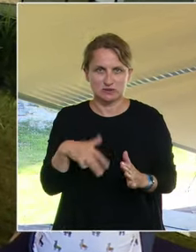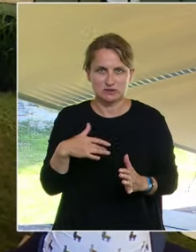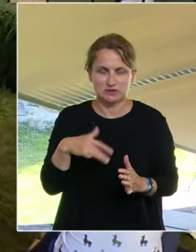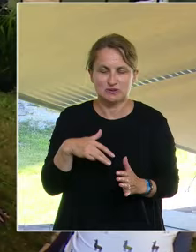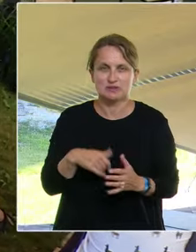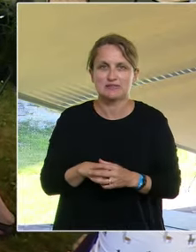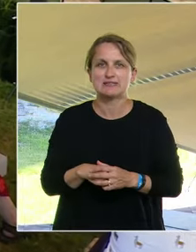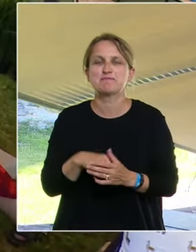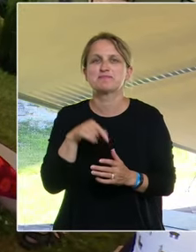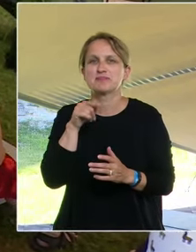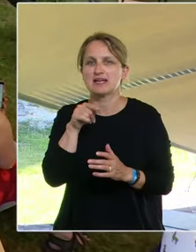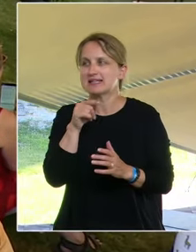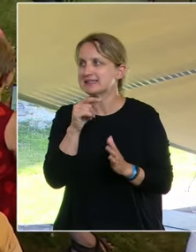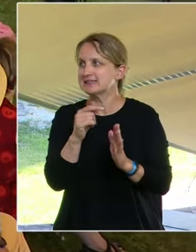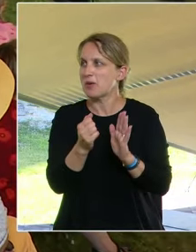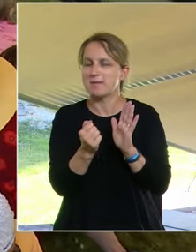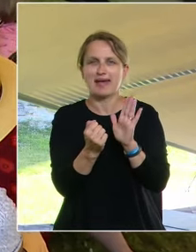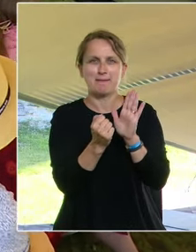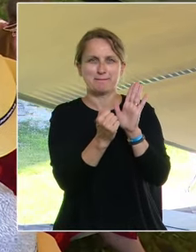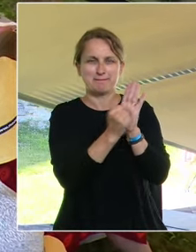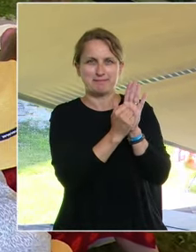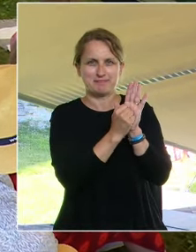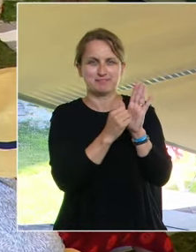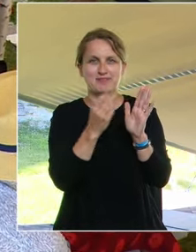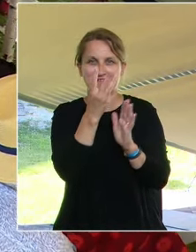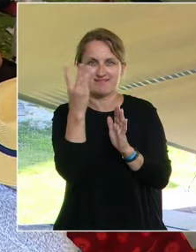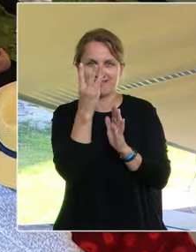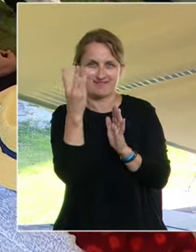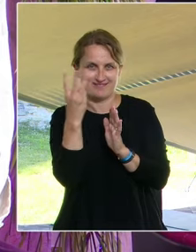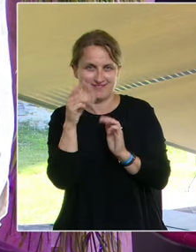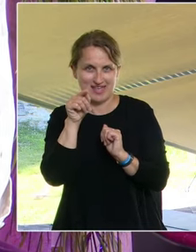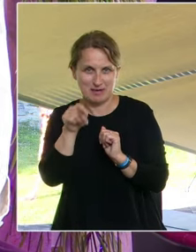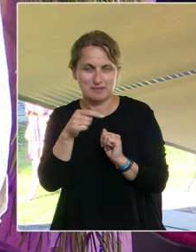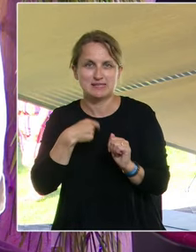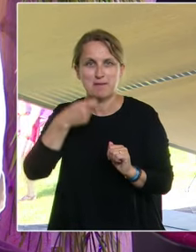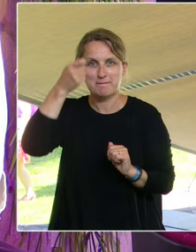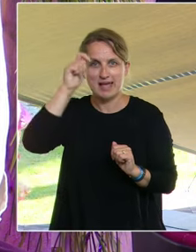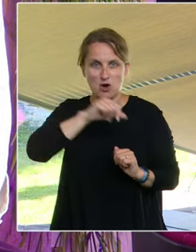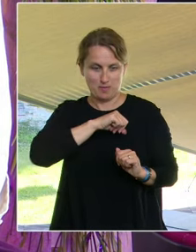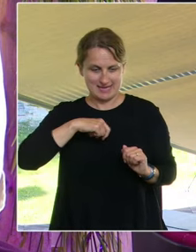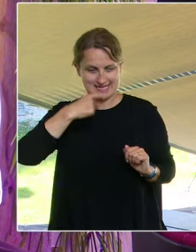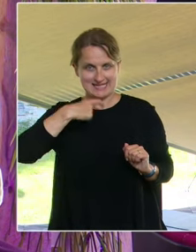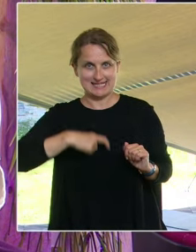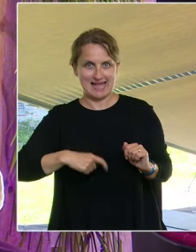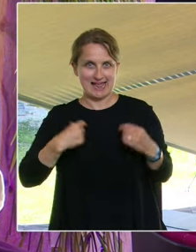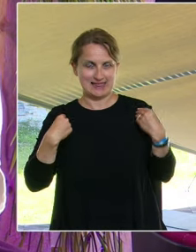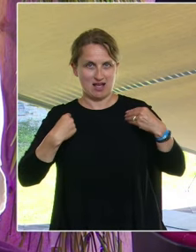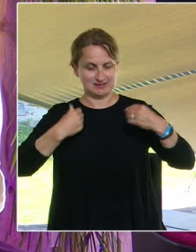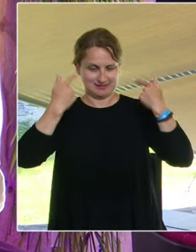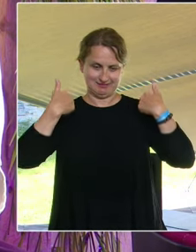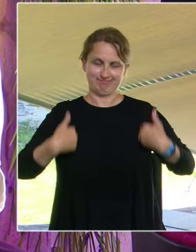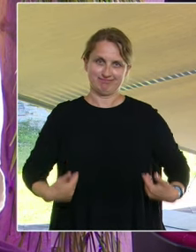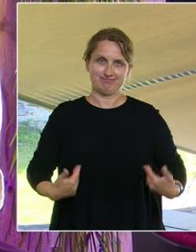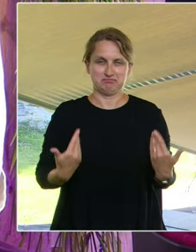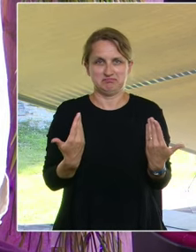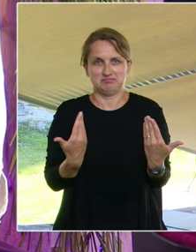So this is our image that we do have on the web that we create ourselves. So it doesn't really matter, do we